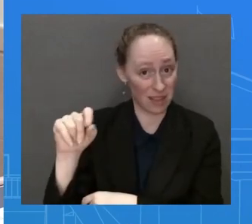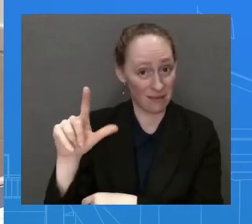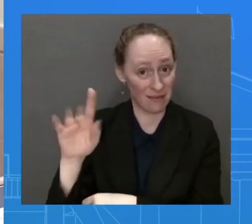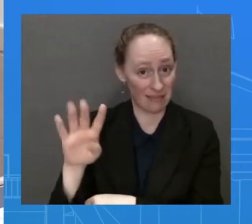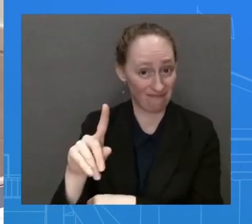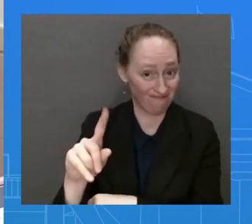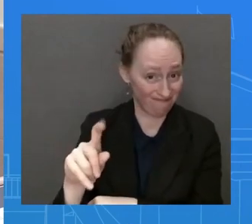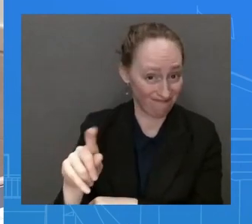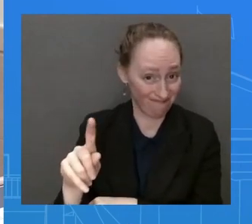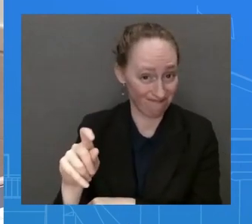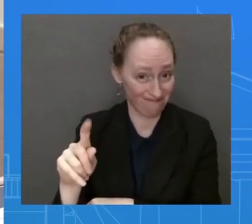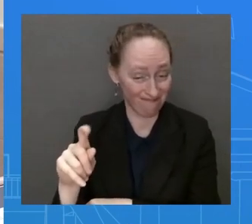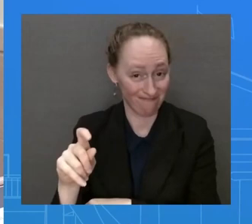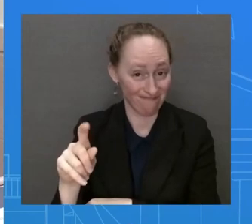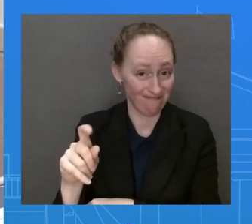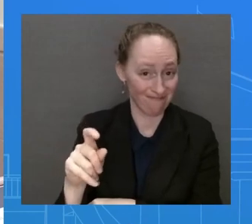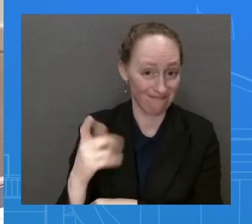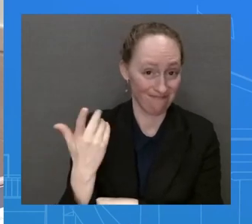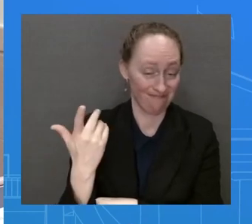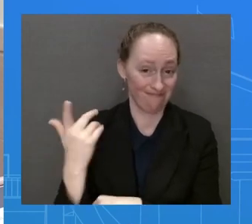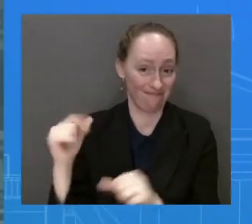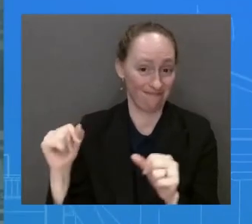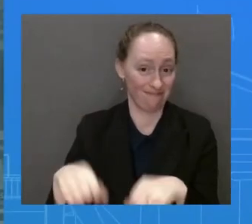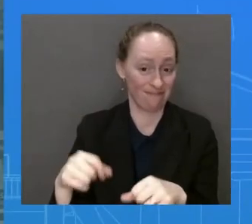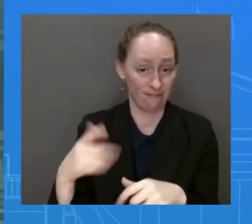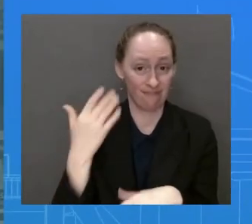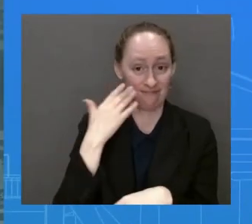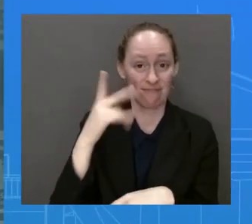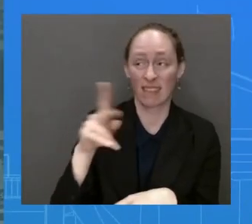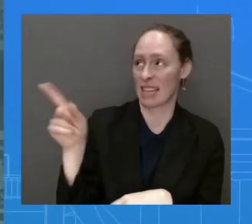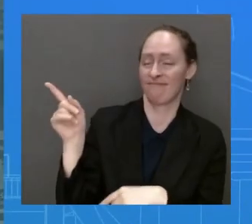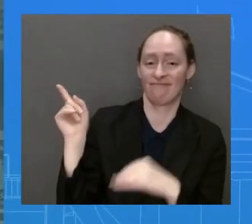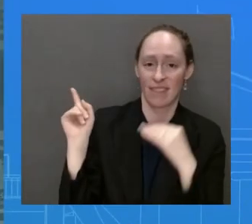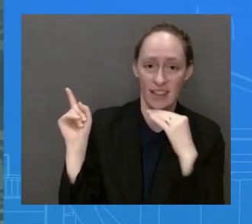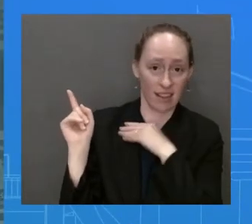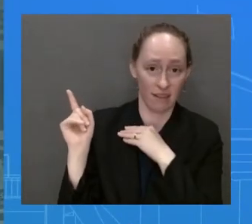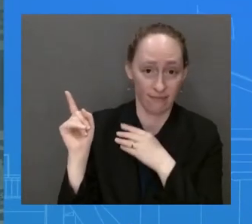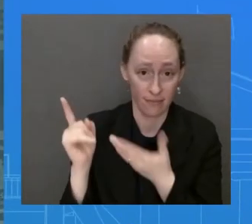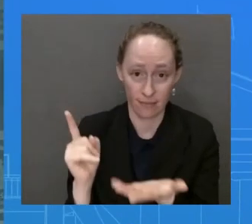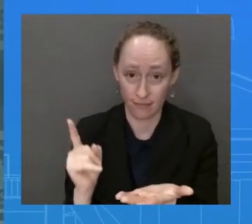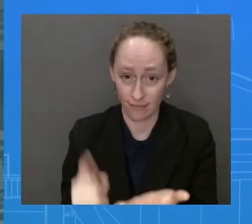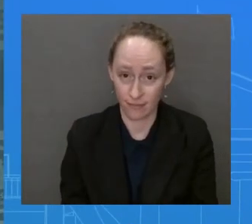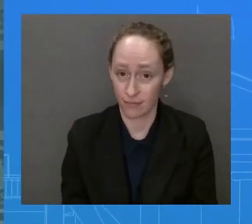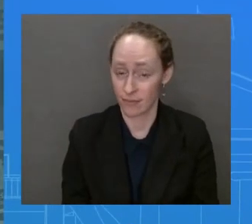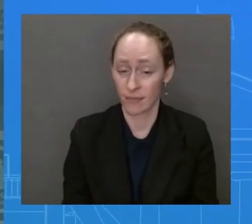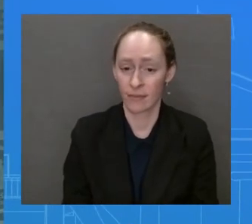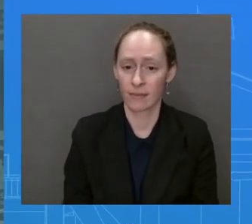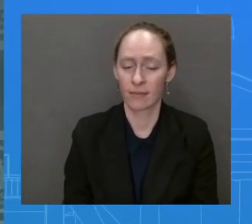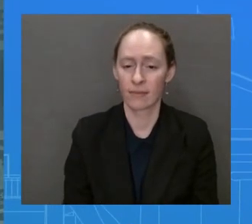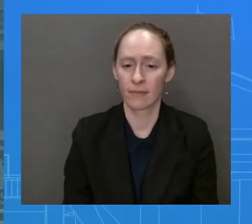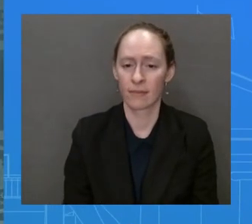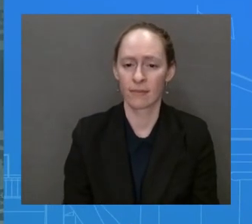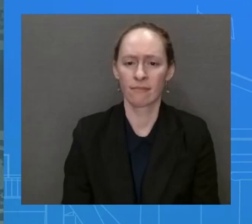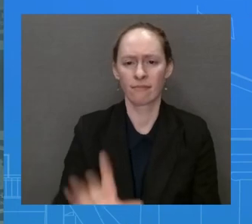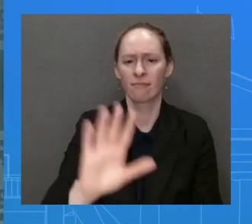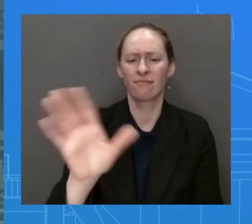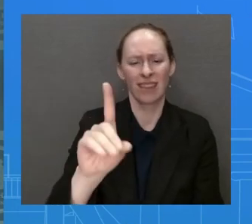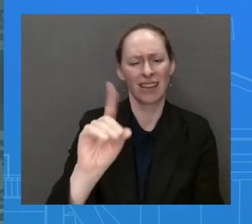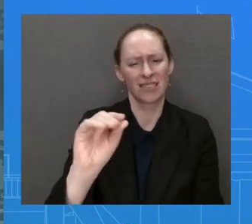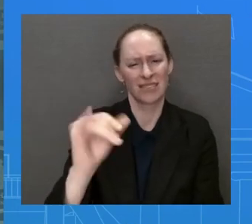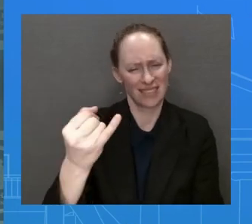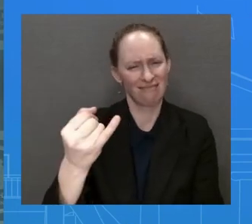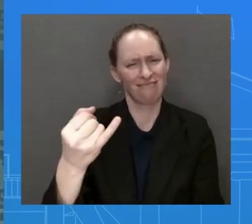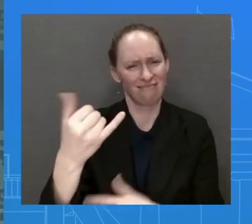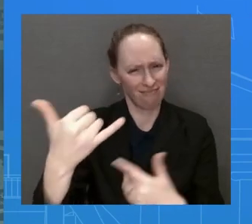that he is now under investigation. He's restored independence in the Department of Justice. That's what we're doing here. When we're saying we're going to refer you to the Department